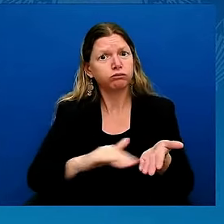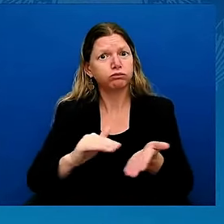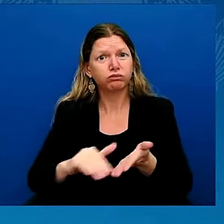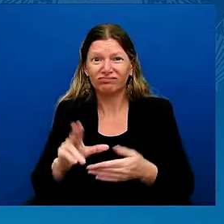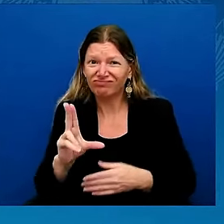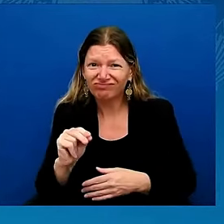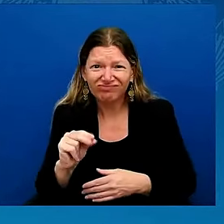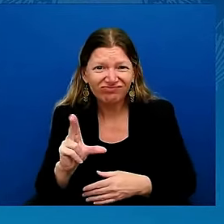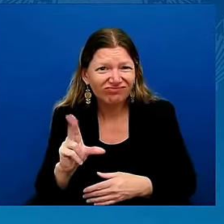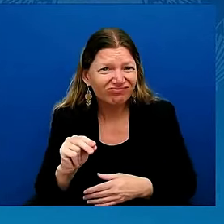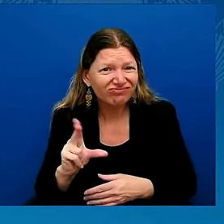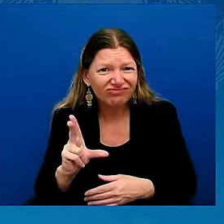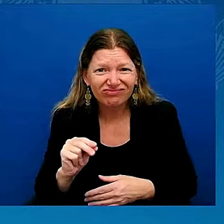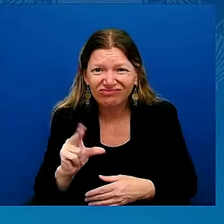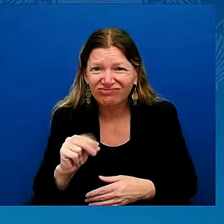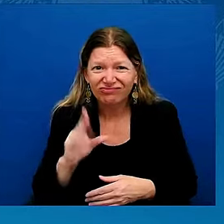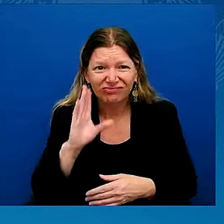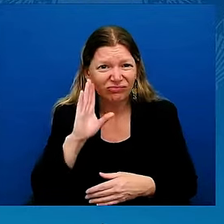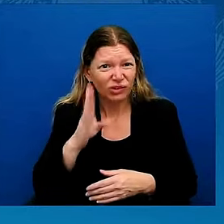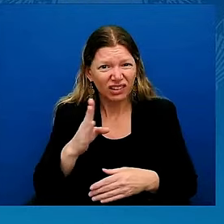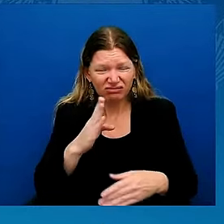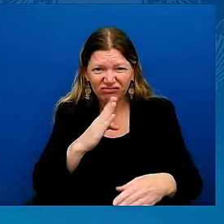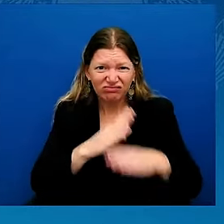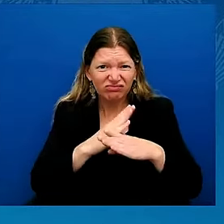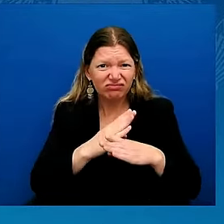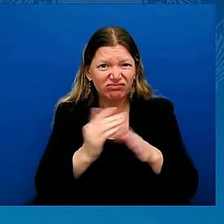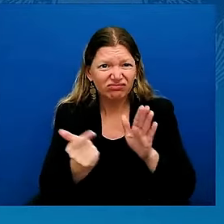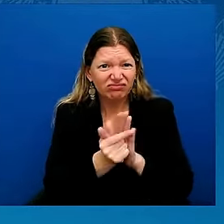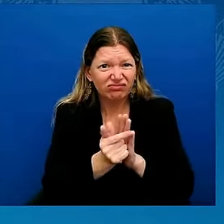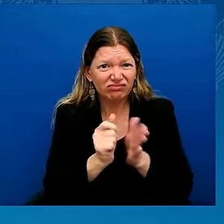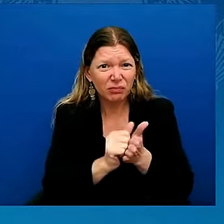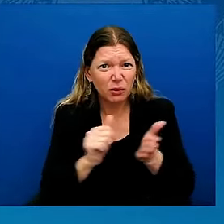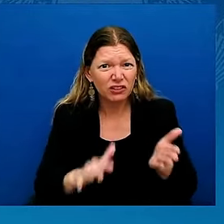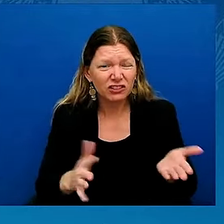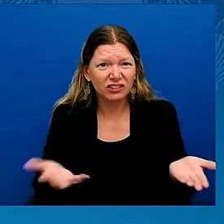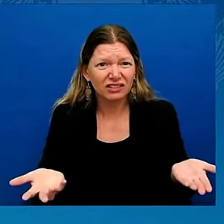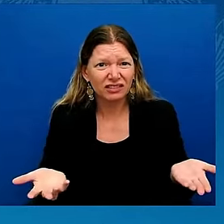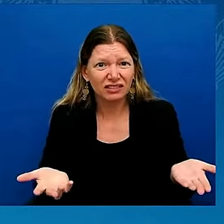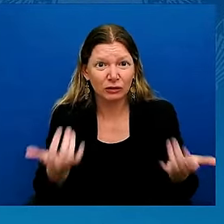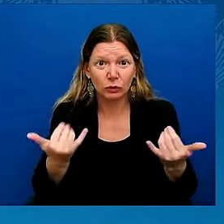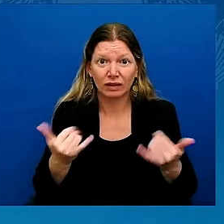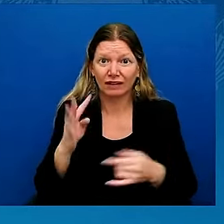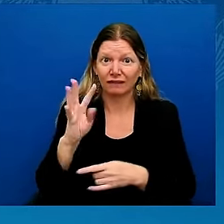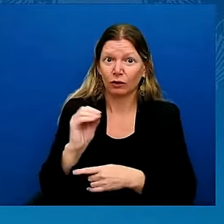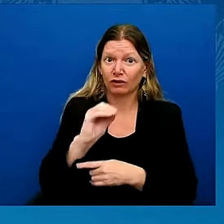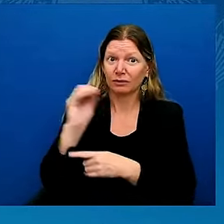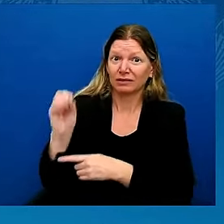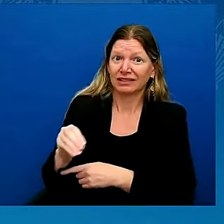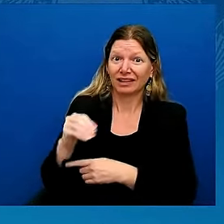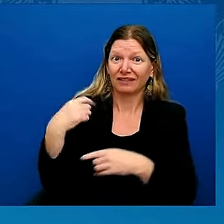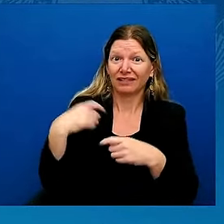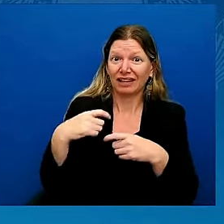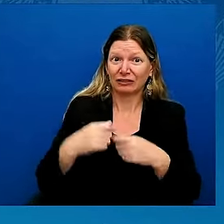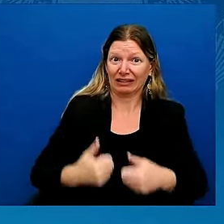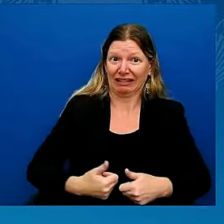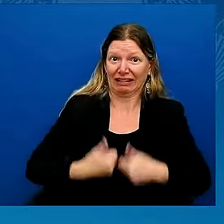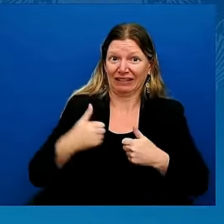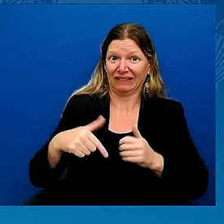is a working woman. Understand that the majority of women who seek abortion care are